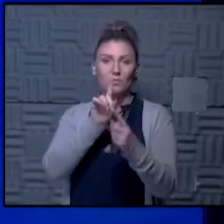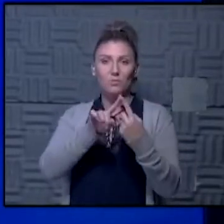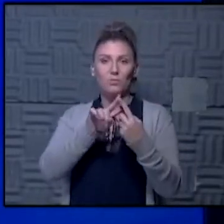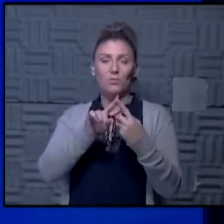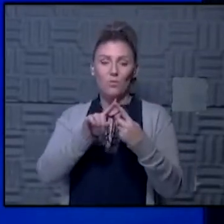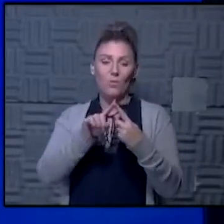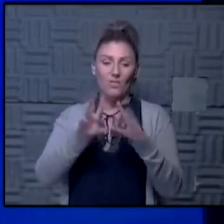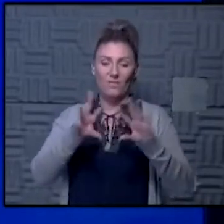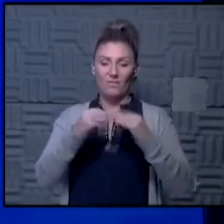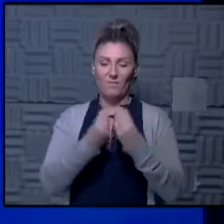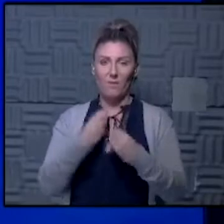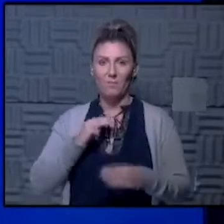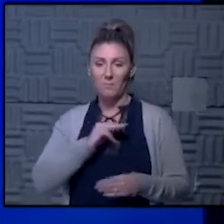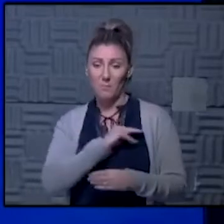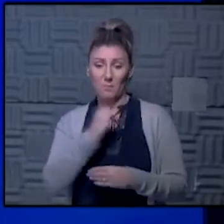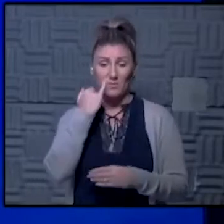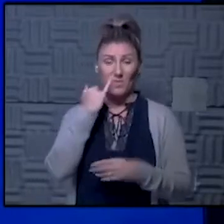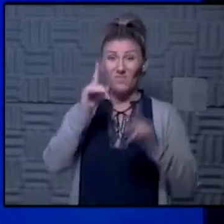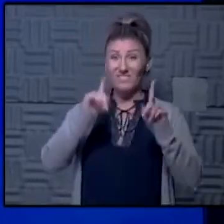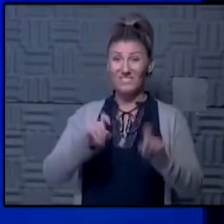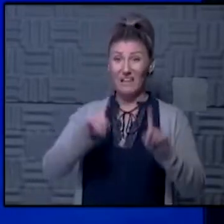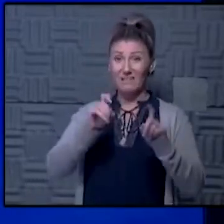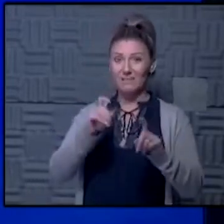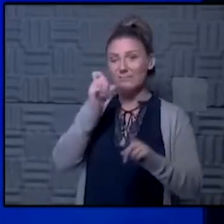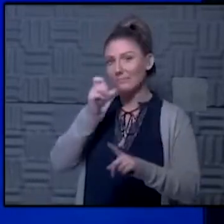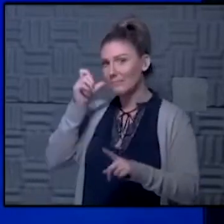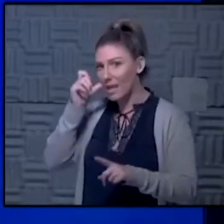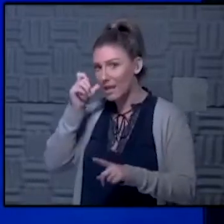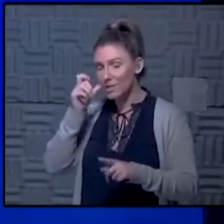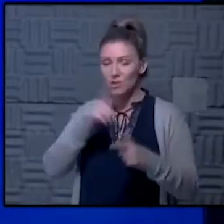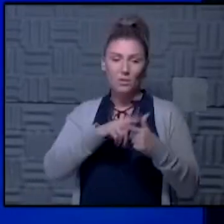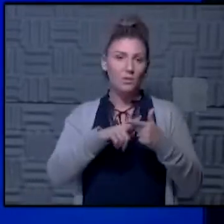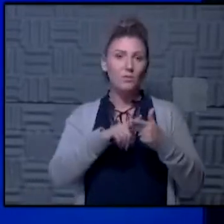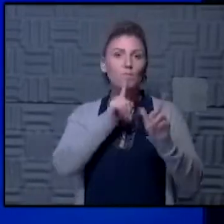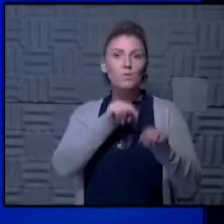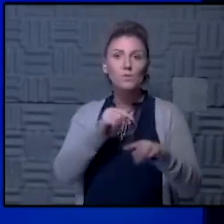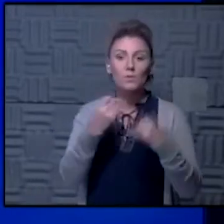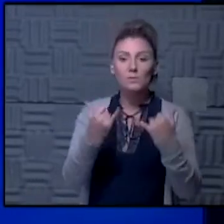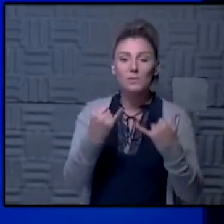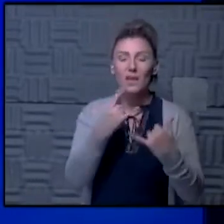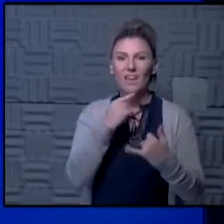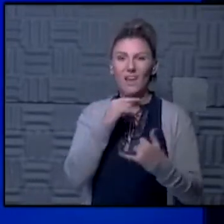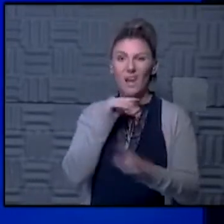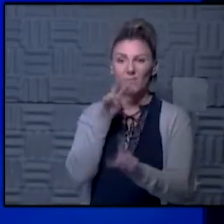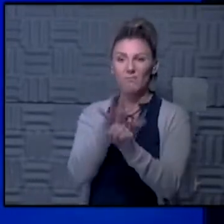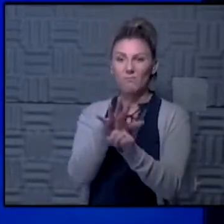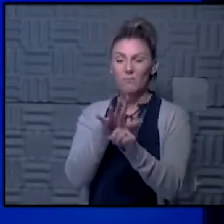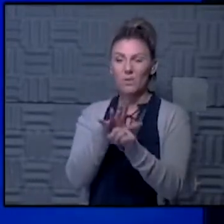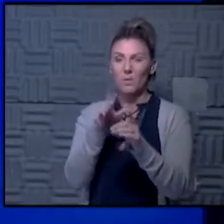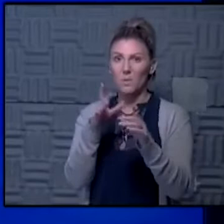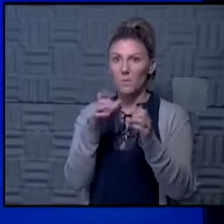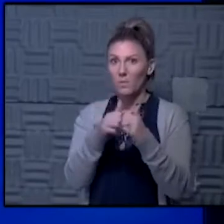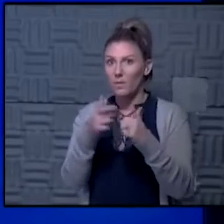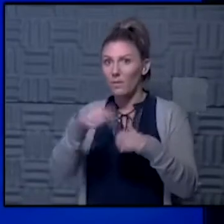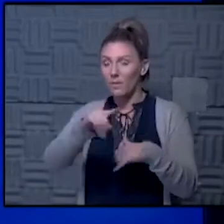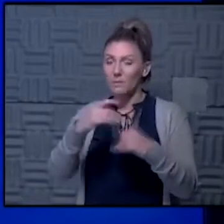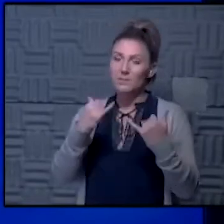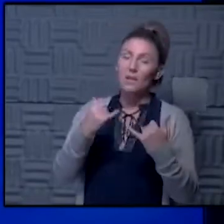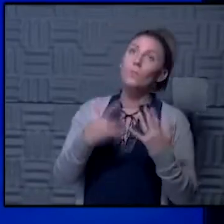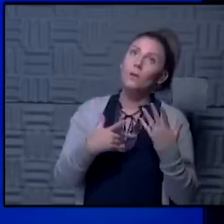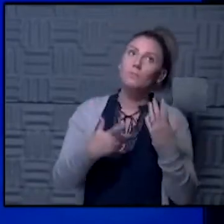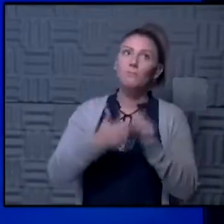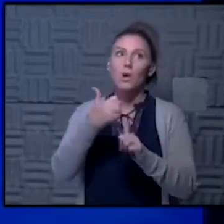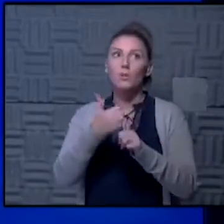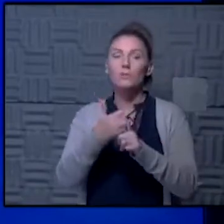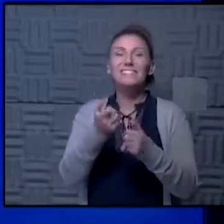member before isolation. So if they got tested yesterday, got results today, and I've been around them today, maybe